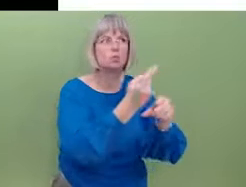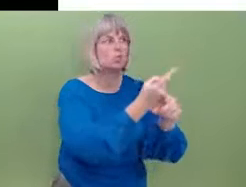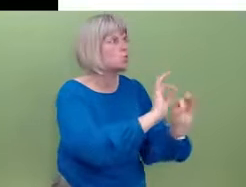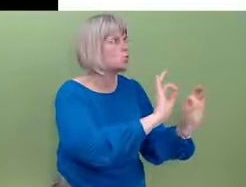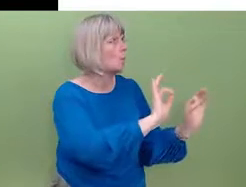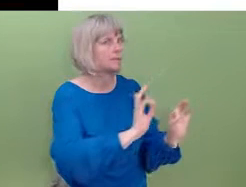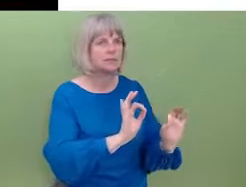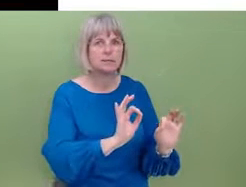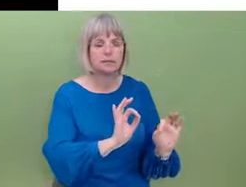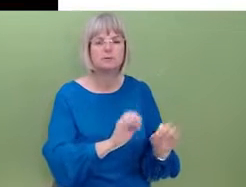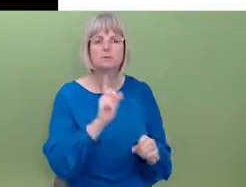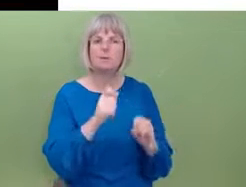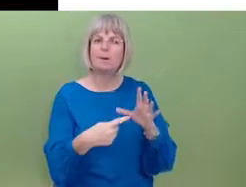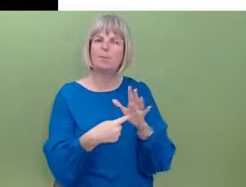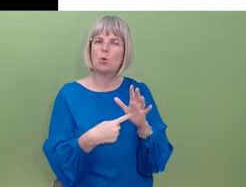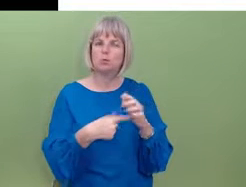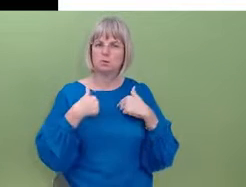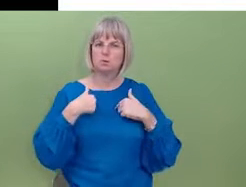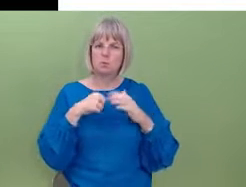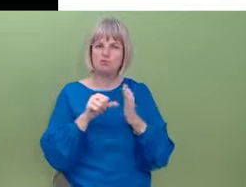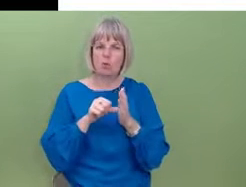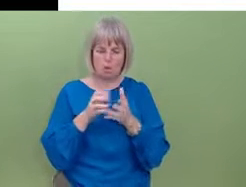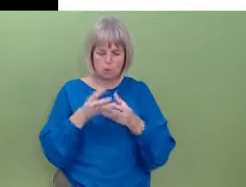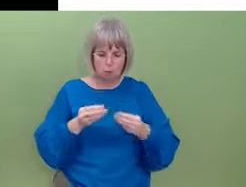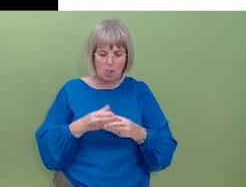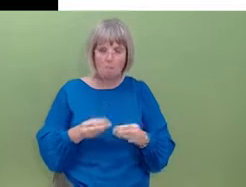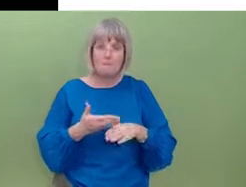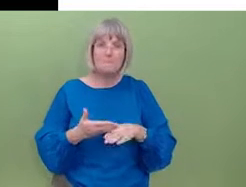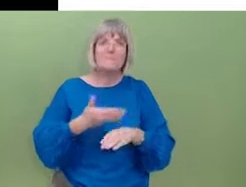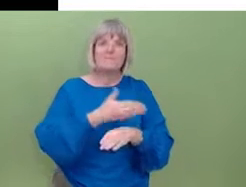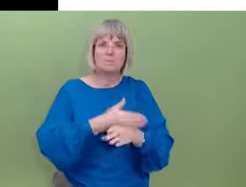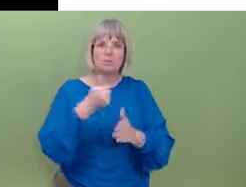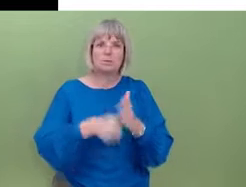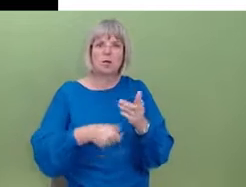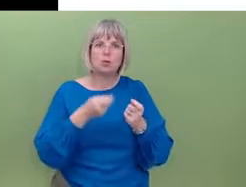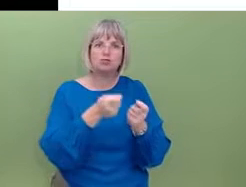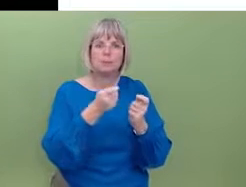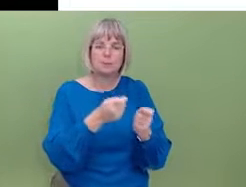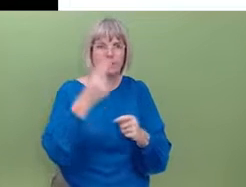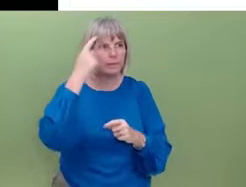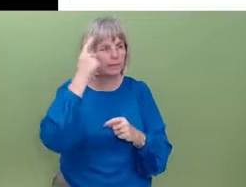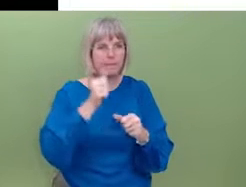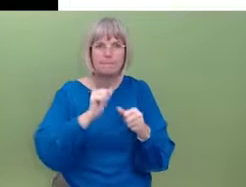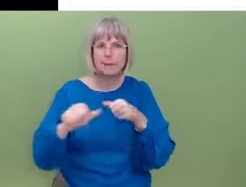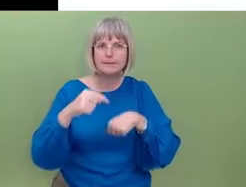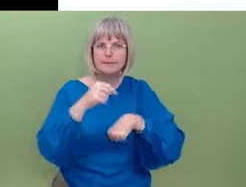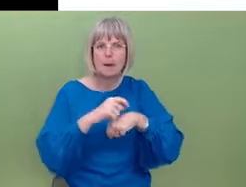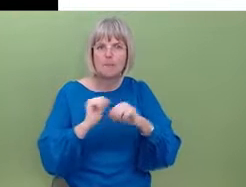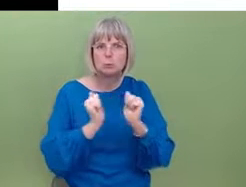these concerns with the parents prior to starting the treatment and thinking of the best time for the young person to have their